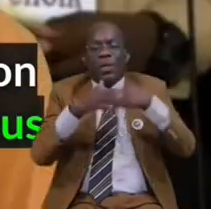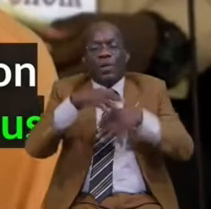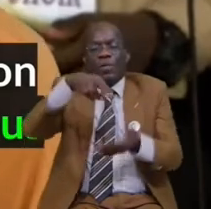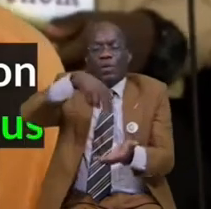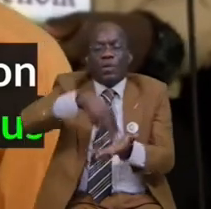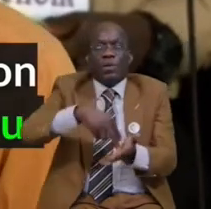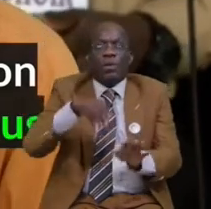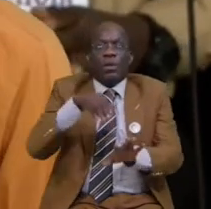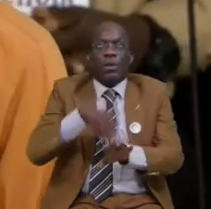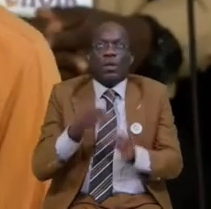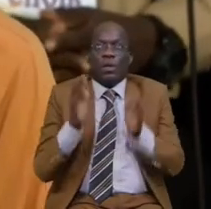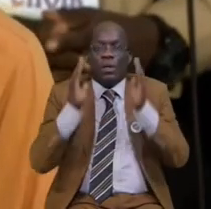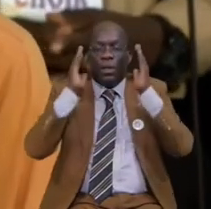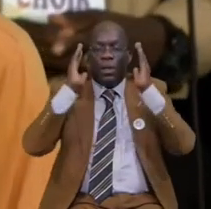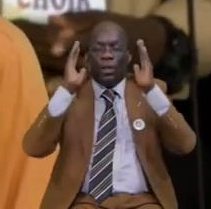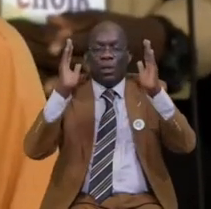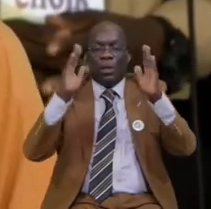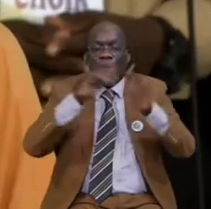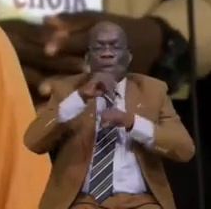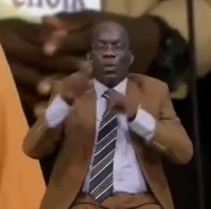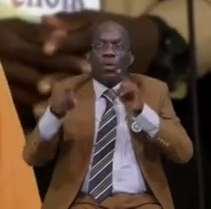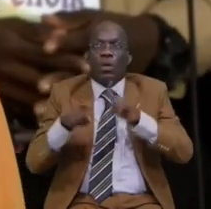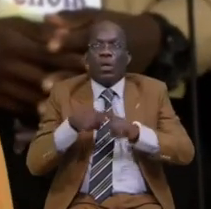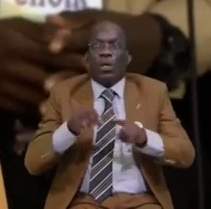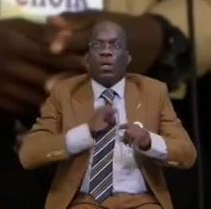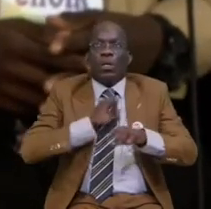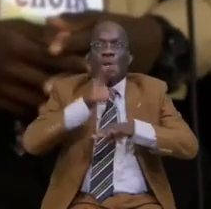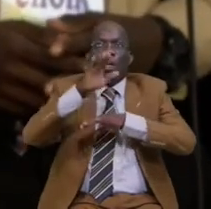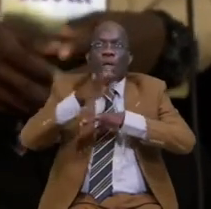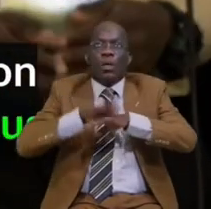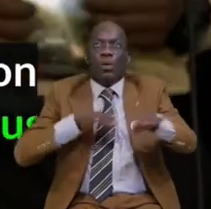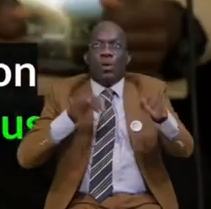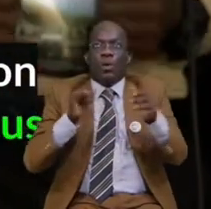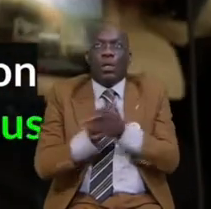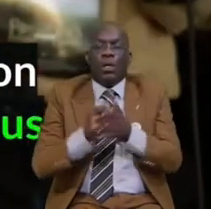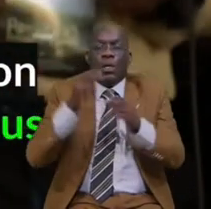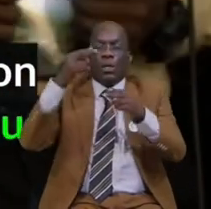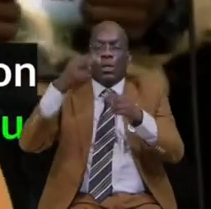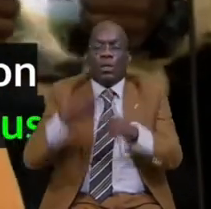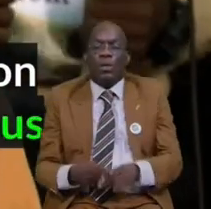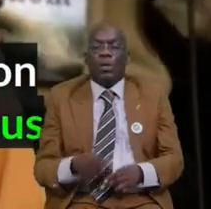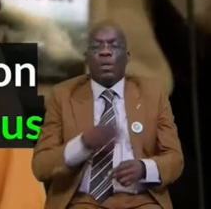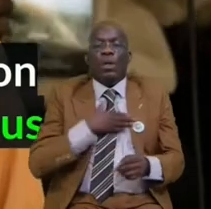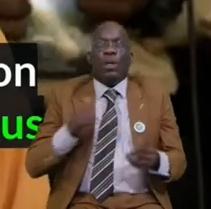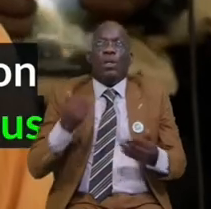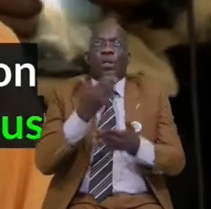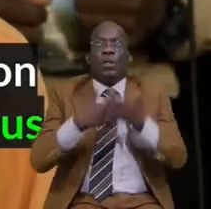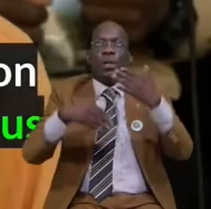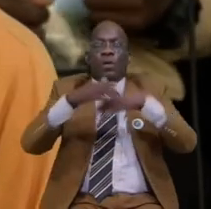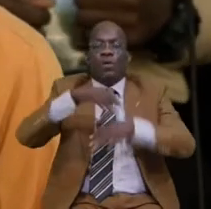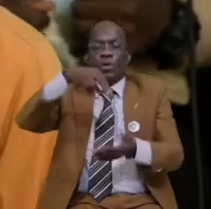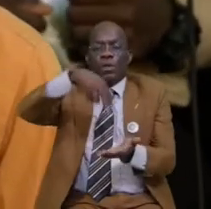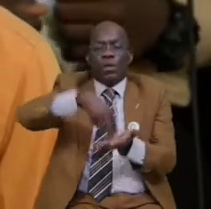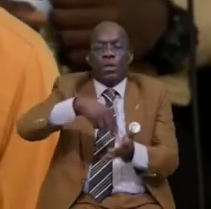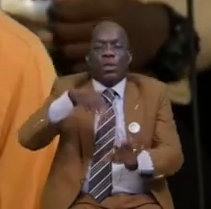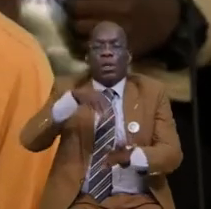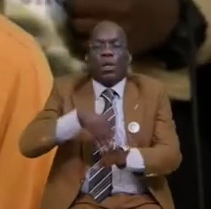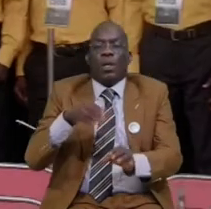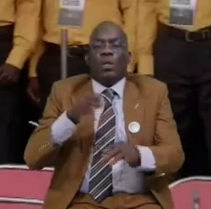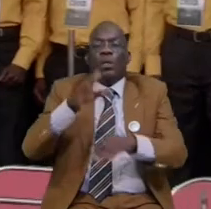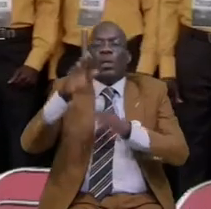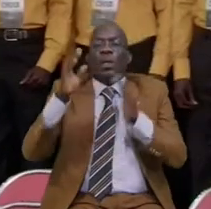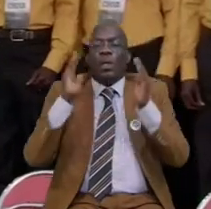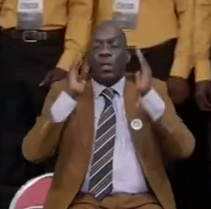Hard attention when I mention that name. I never stand hard attention